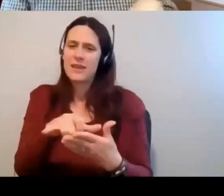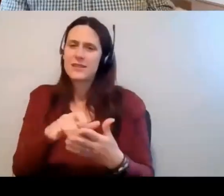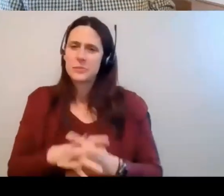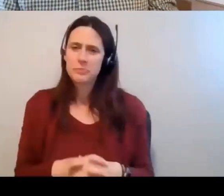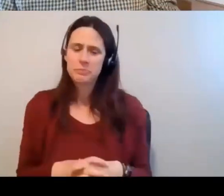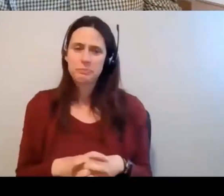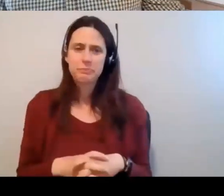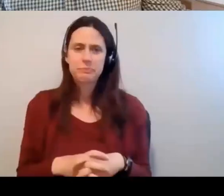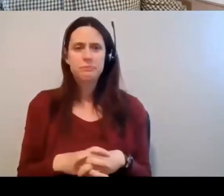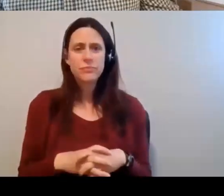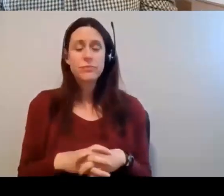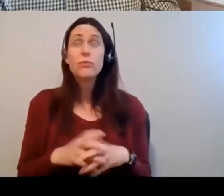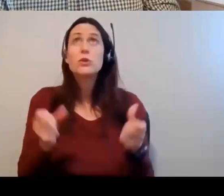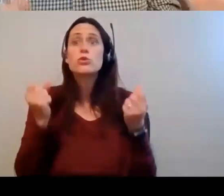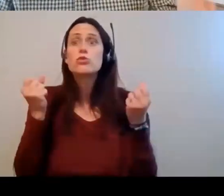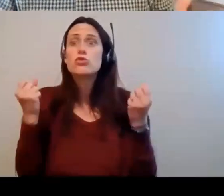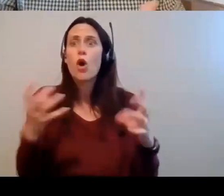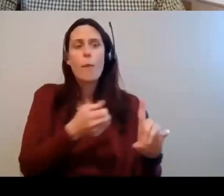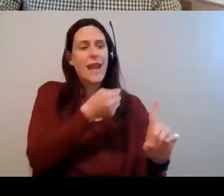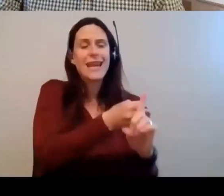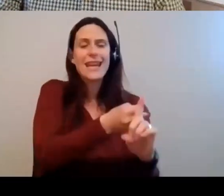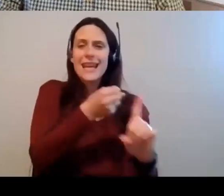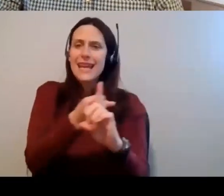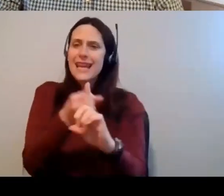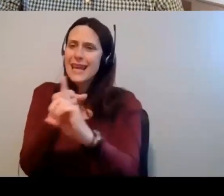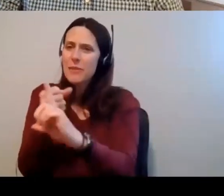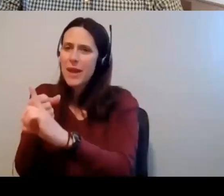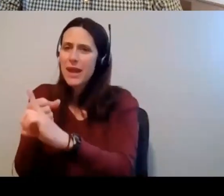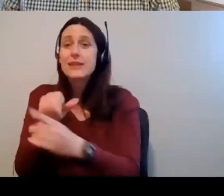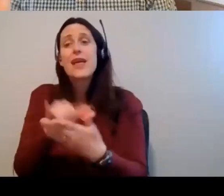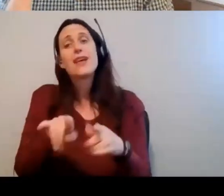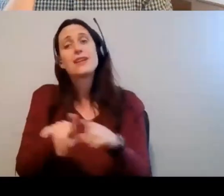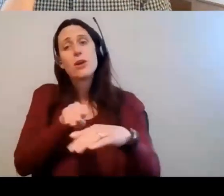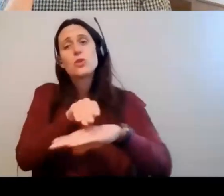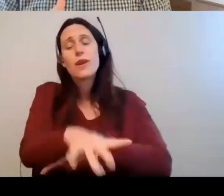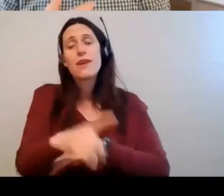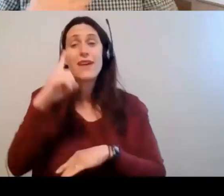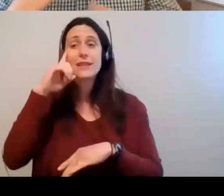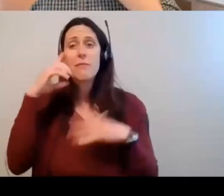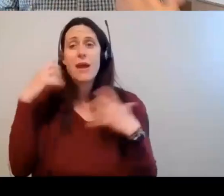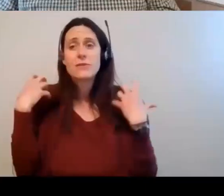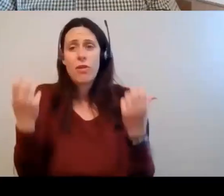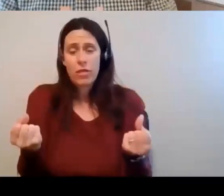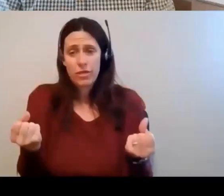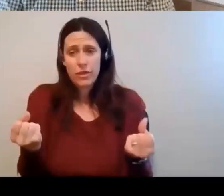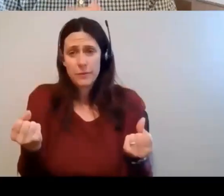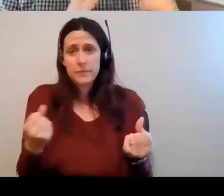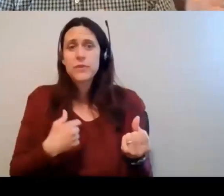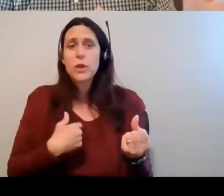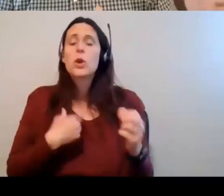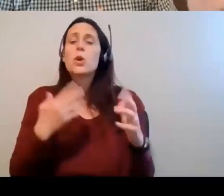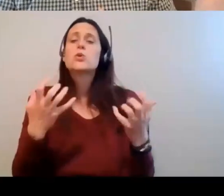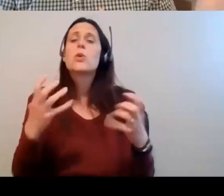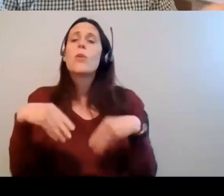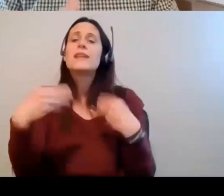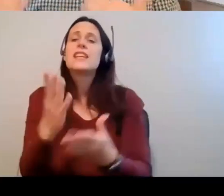As we think about all those different impacts, obviously that can impact mental health. And so I want to give you some statistics on